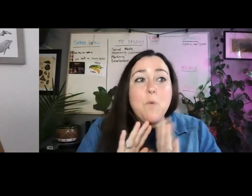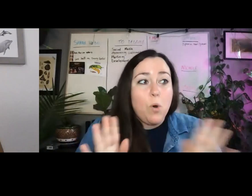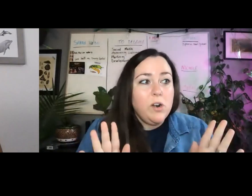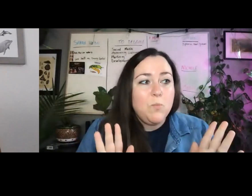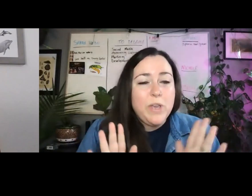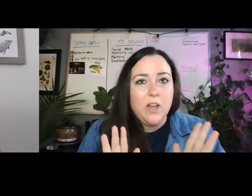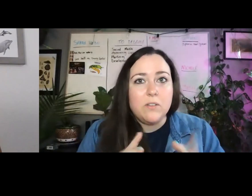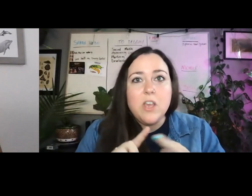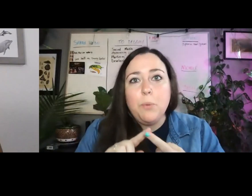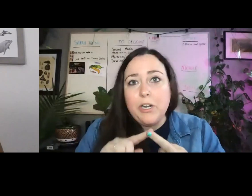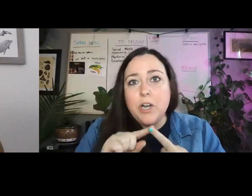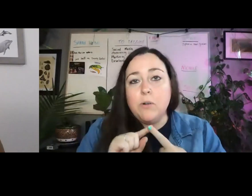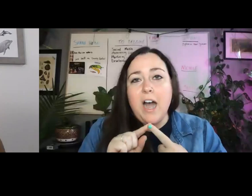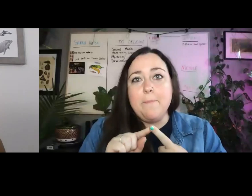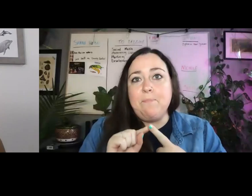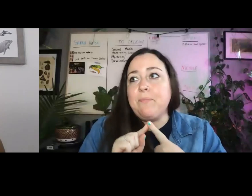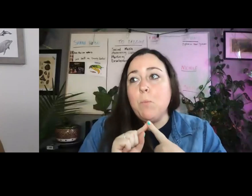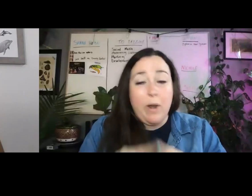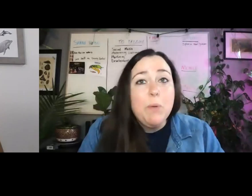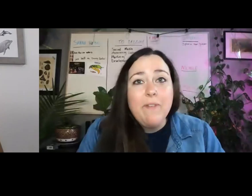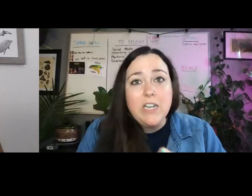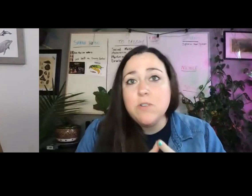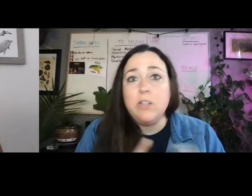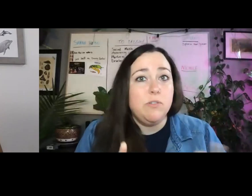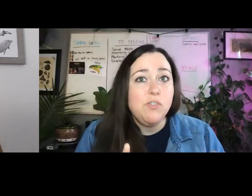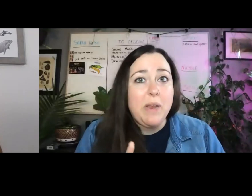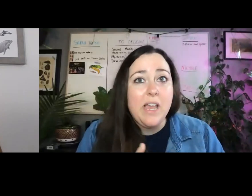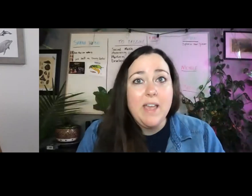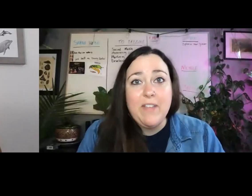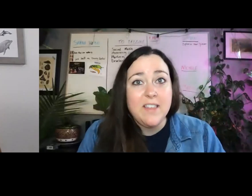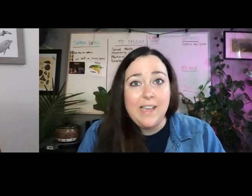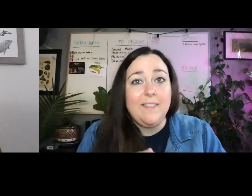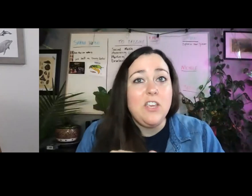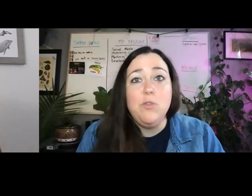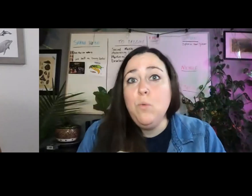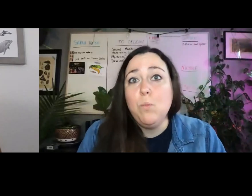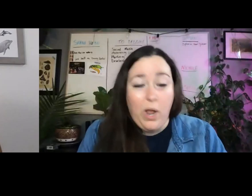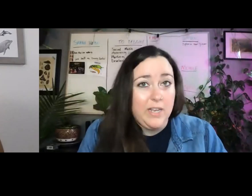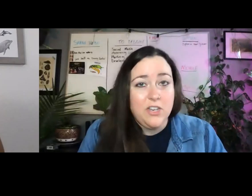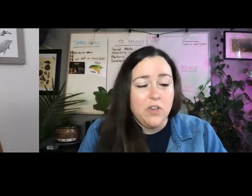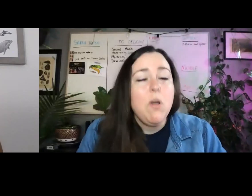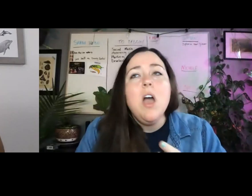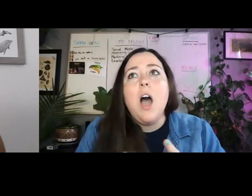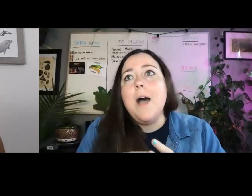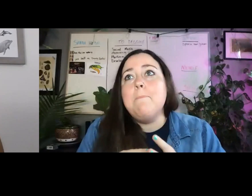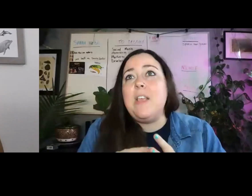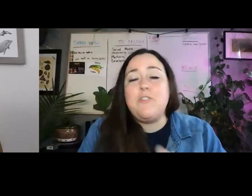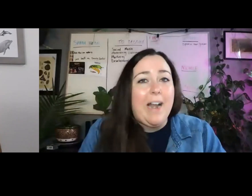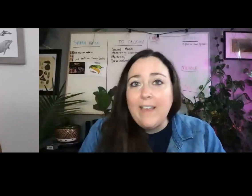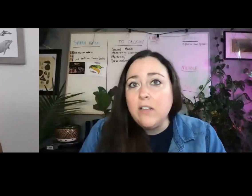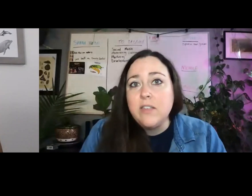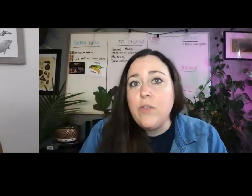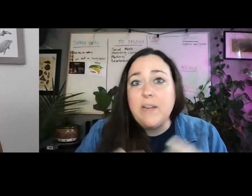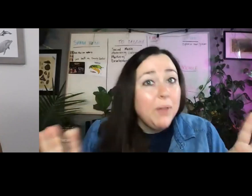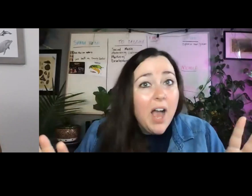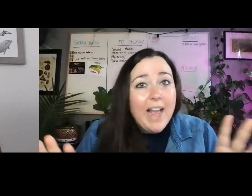right. Before we close, we want to know where can we find you on social media if that's a thing that you want us to do? Is there